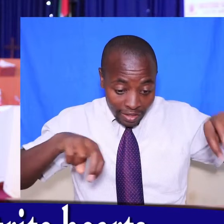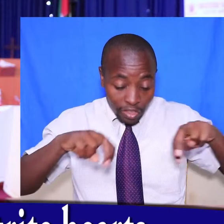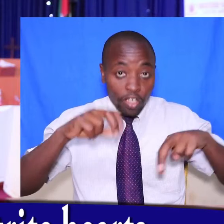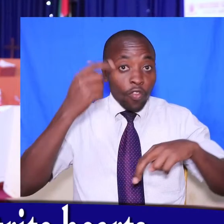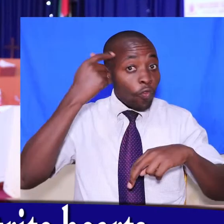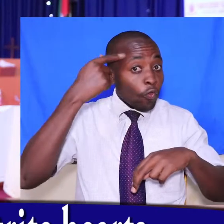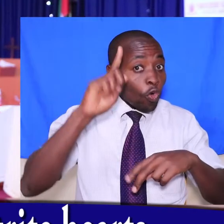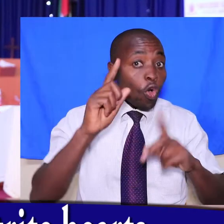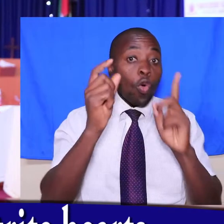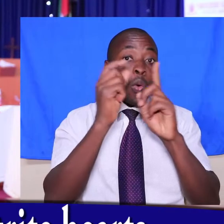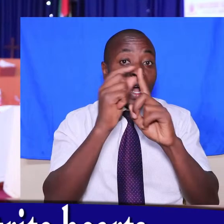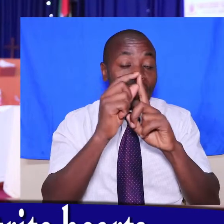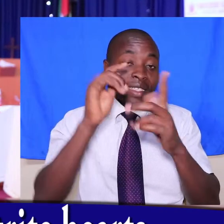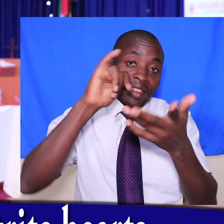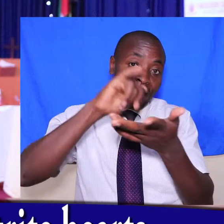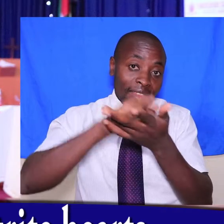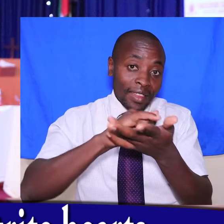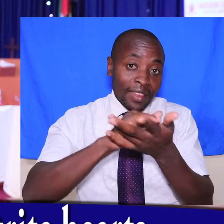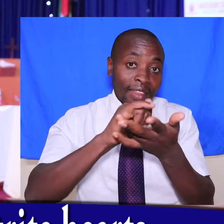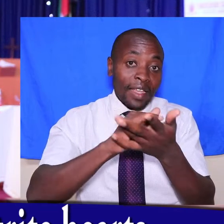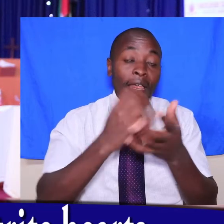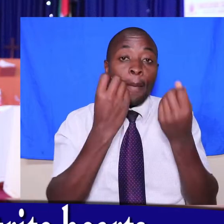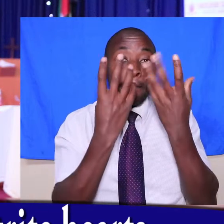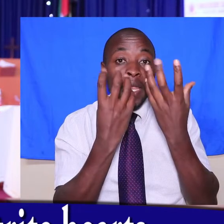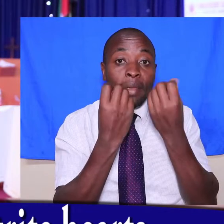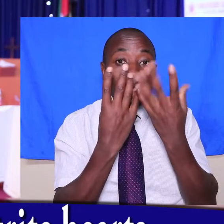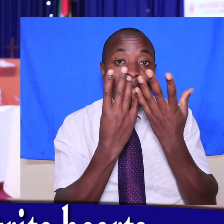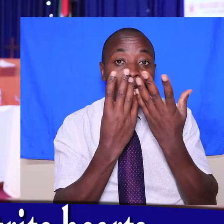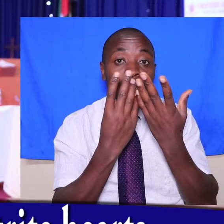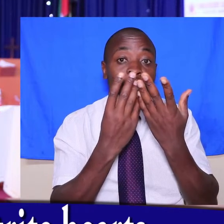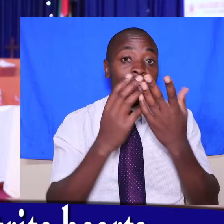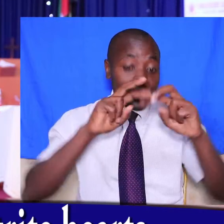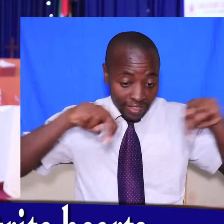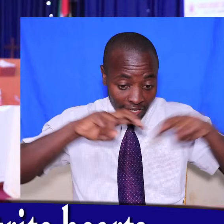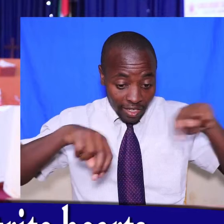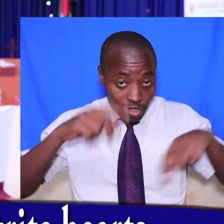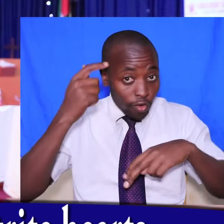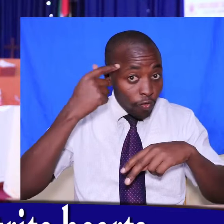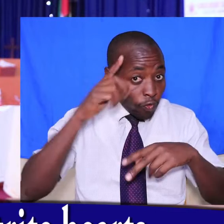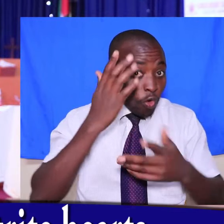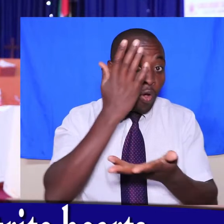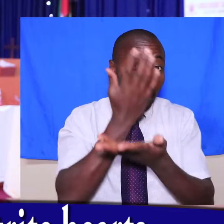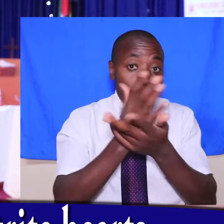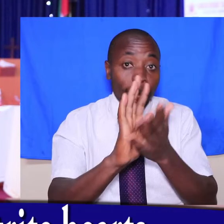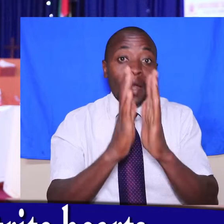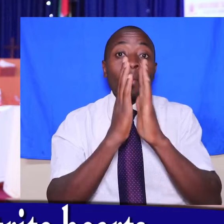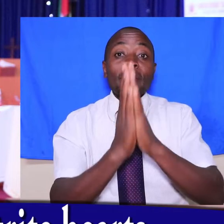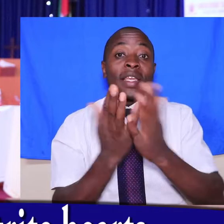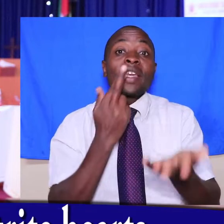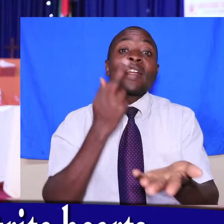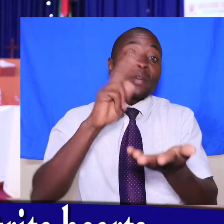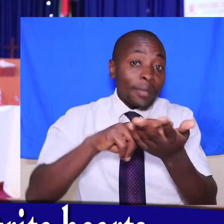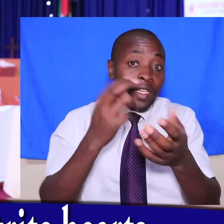He's not looking for even words that are so many, nor is he looking for a pre-packed prayer repeated